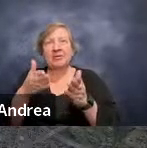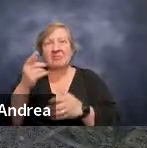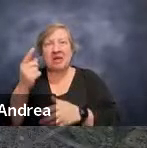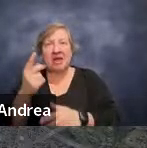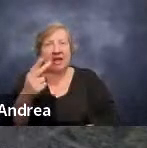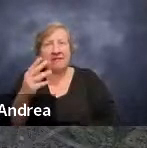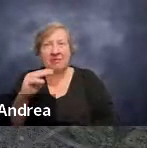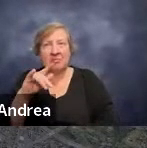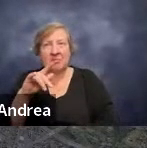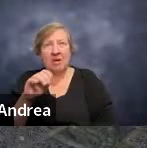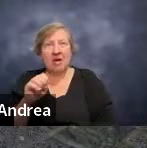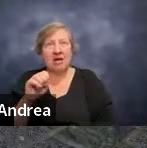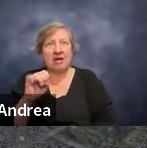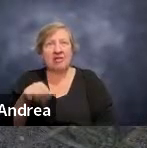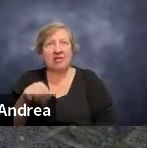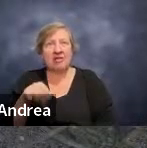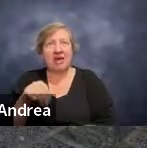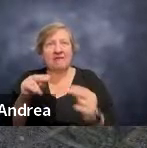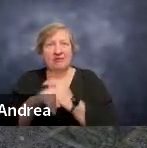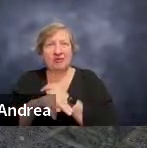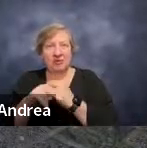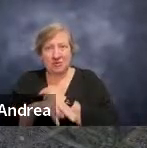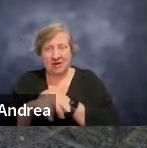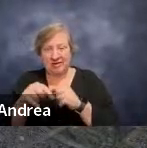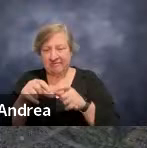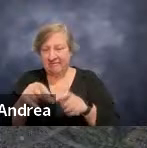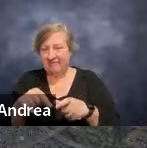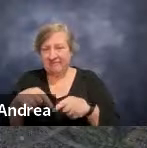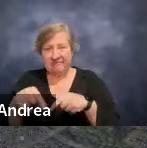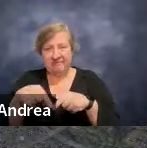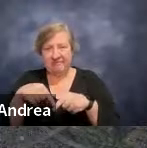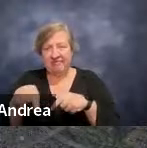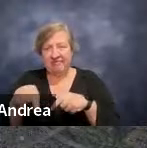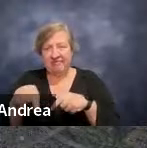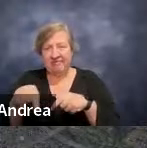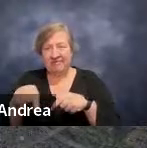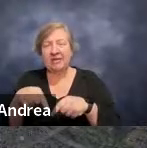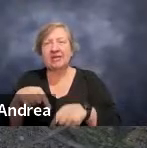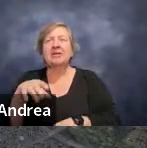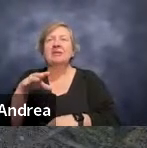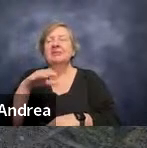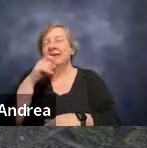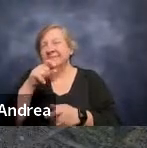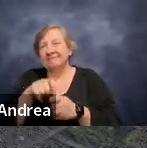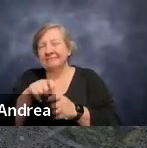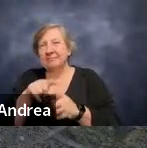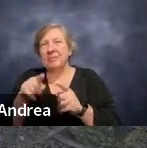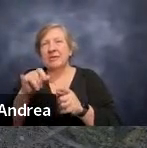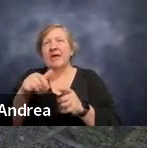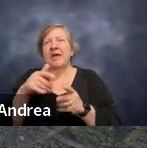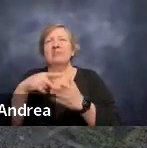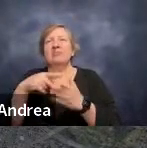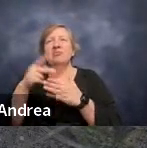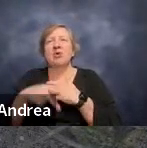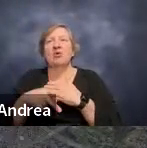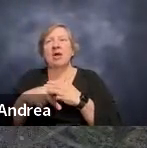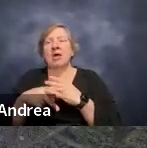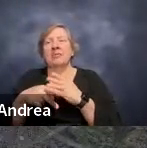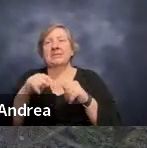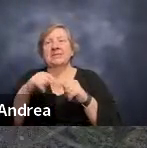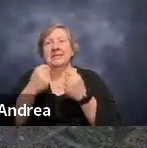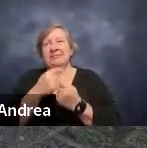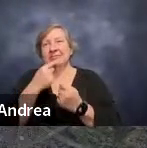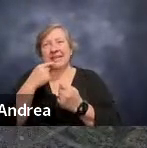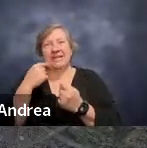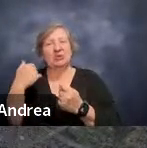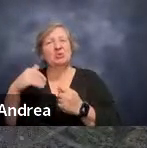that. That is what the program team kind of calls a pinch point. You have